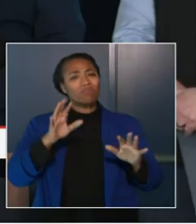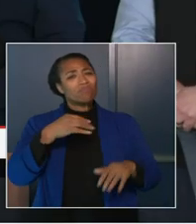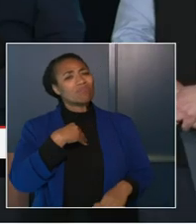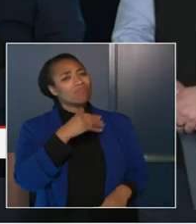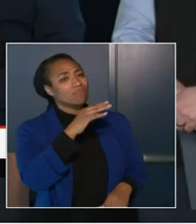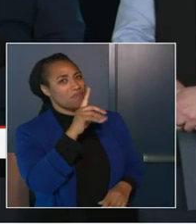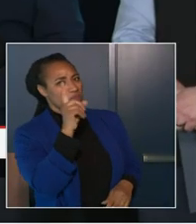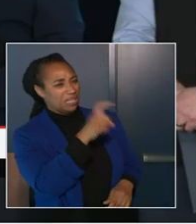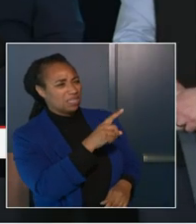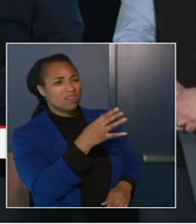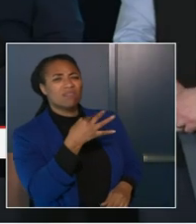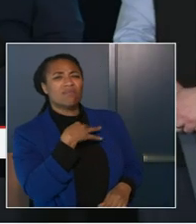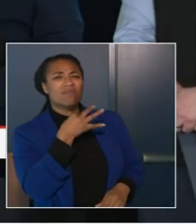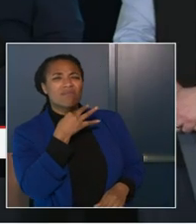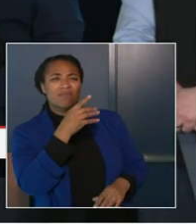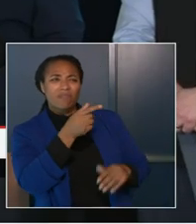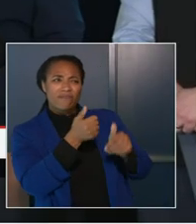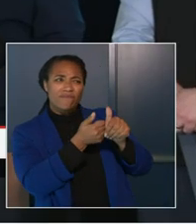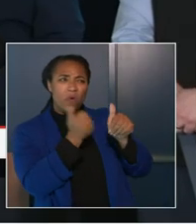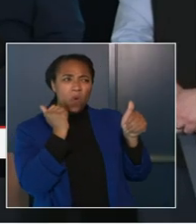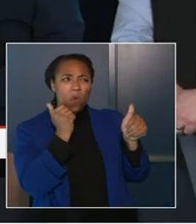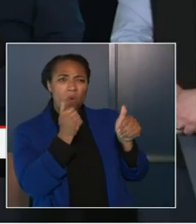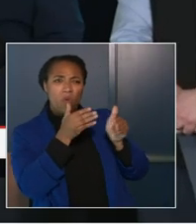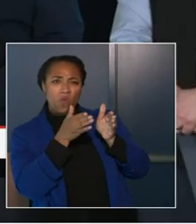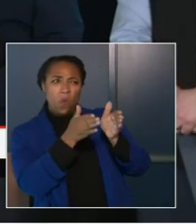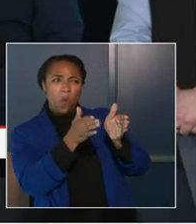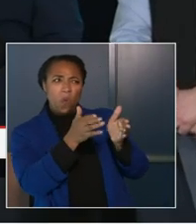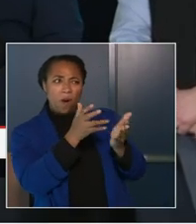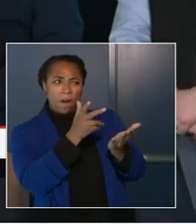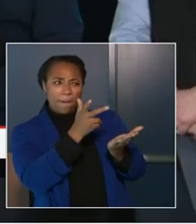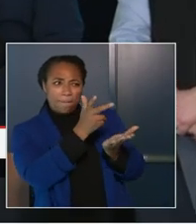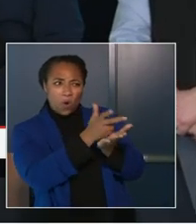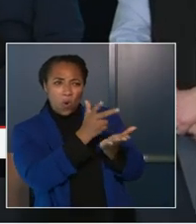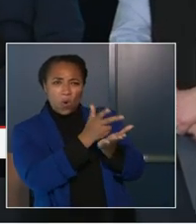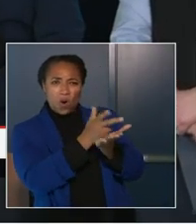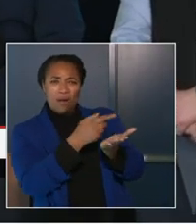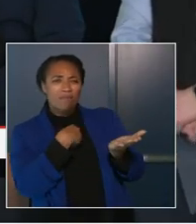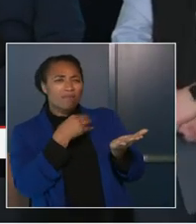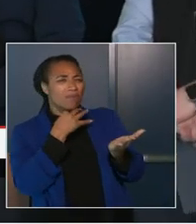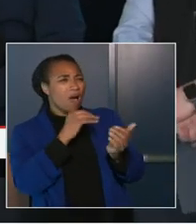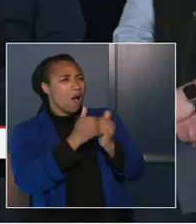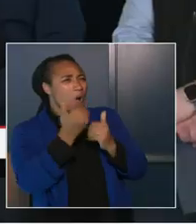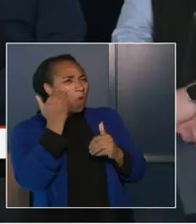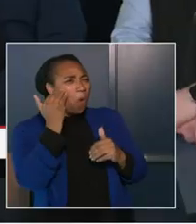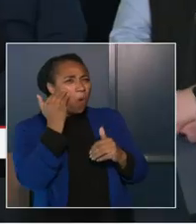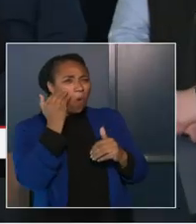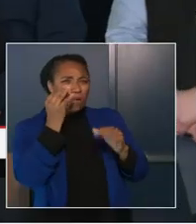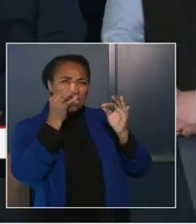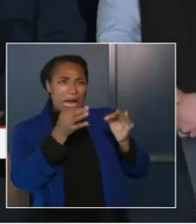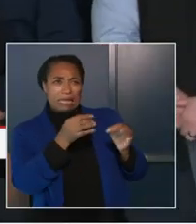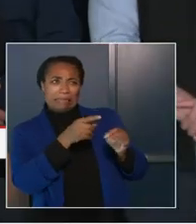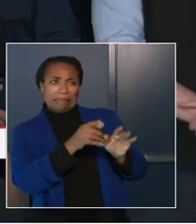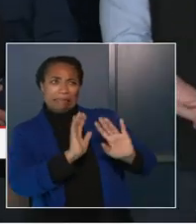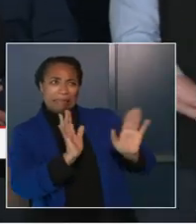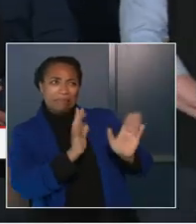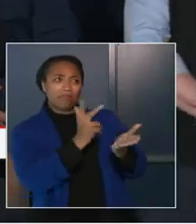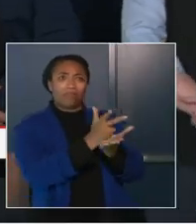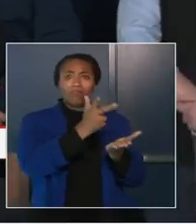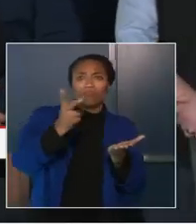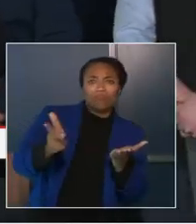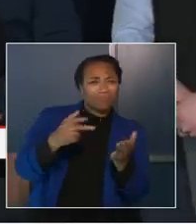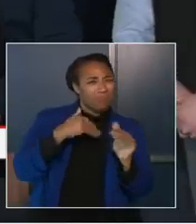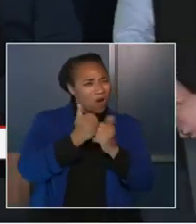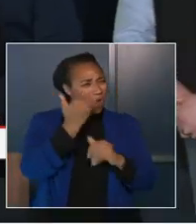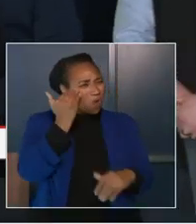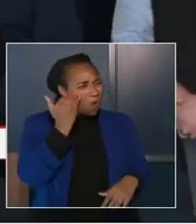on a block up the street, for example, just to know, like, hey, I need to move my car? Let me ask DDOT if they have some tips about